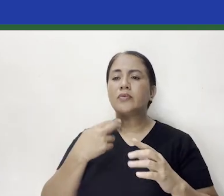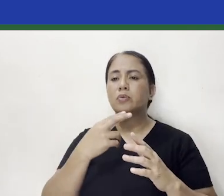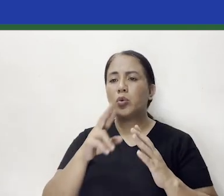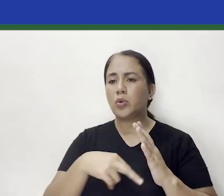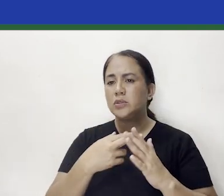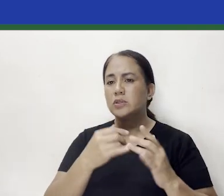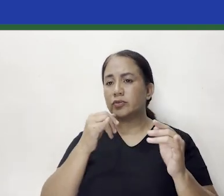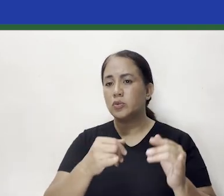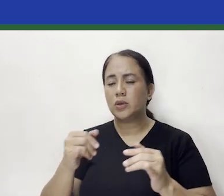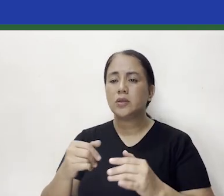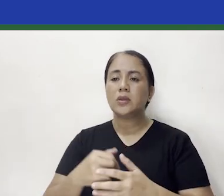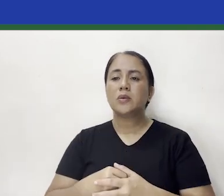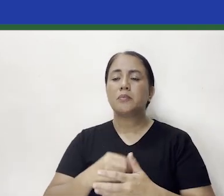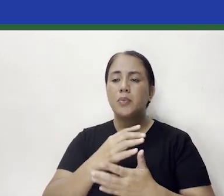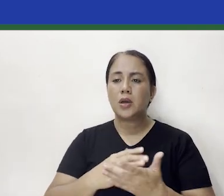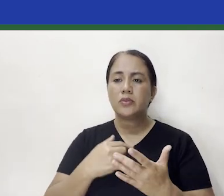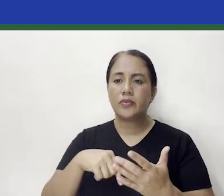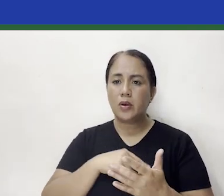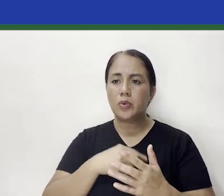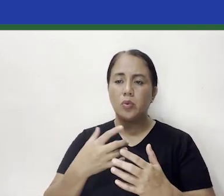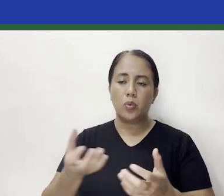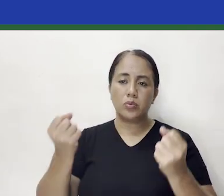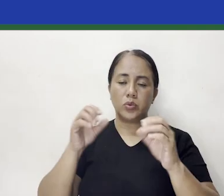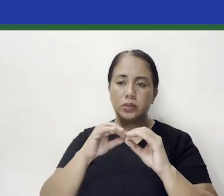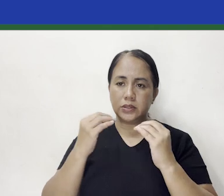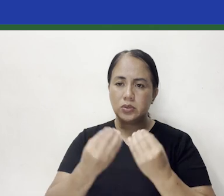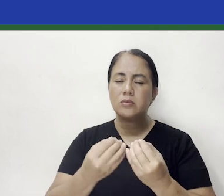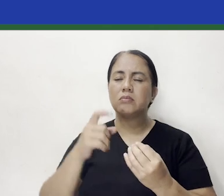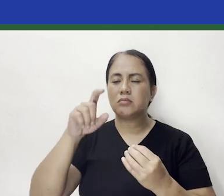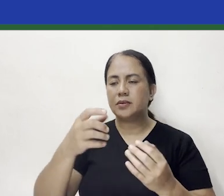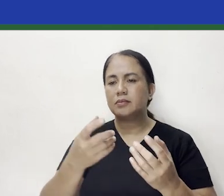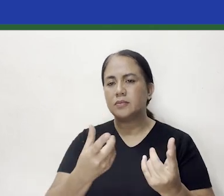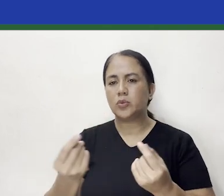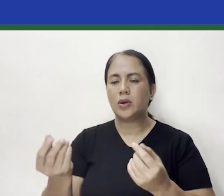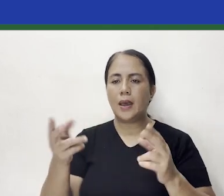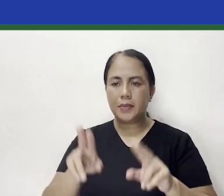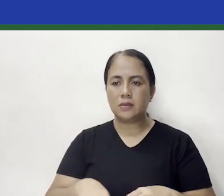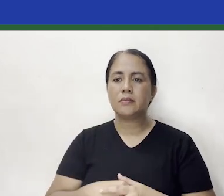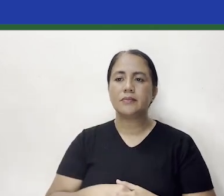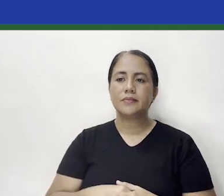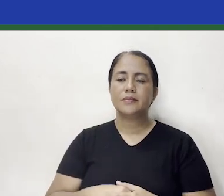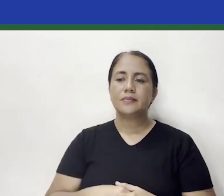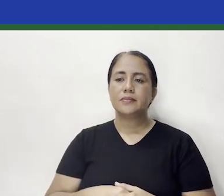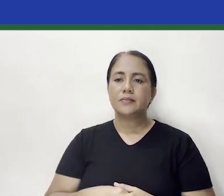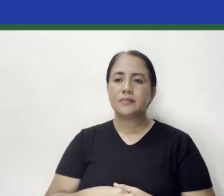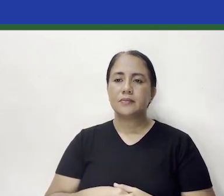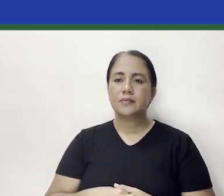but we also have a role as individuals and part of our respective organizations to make this all